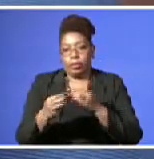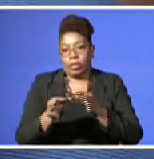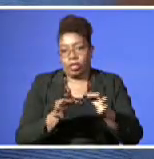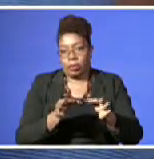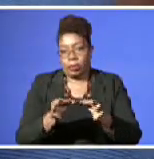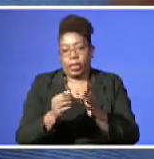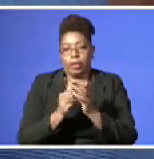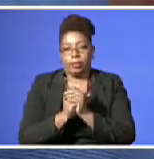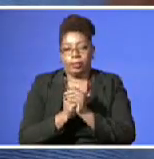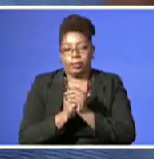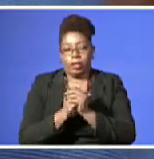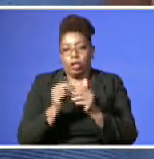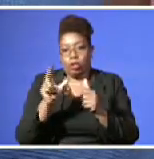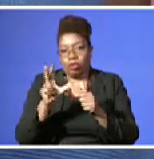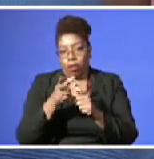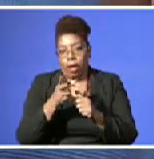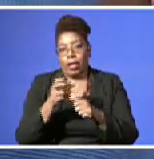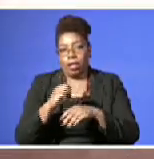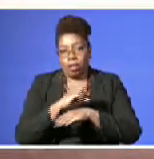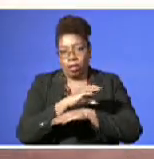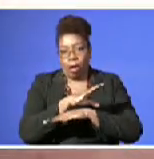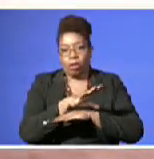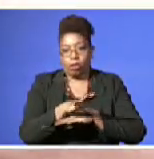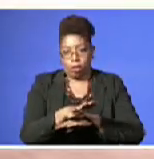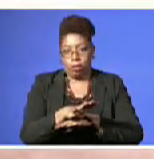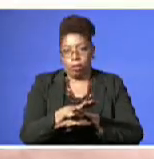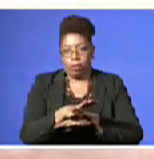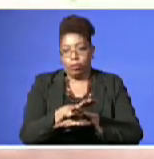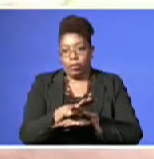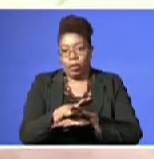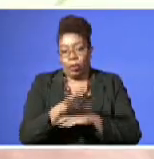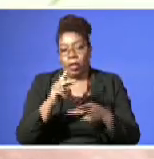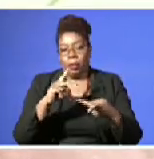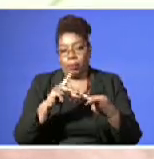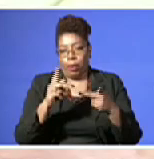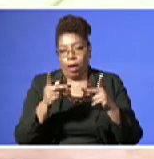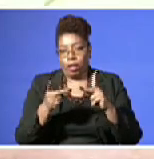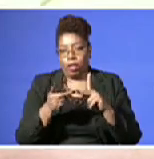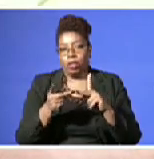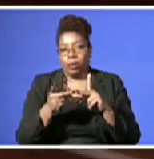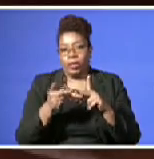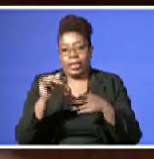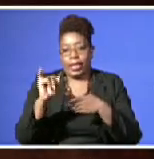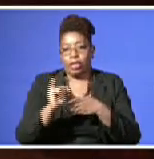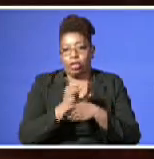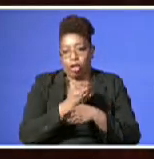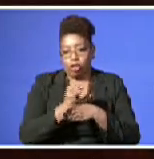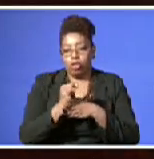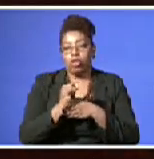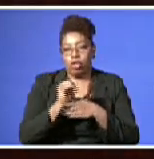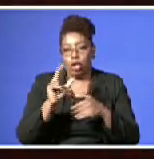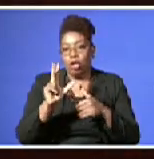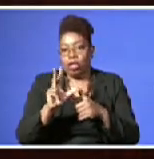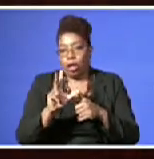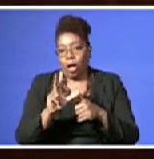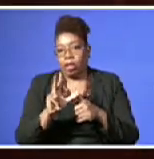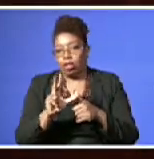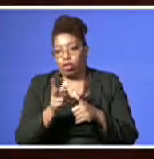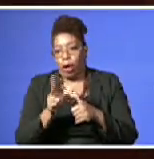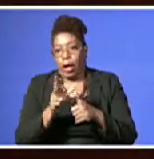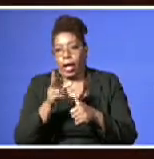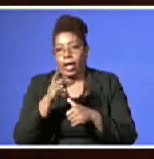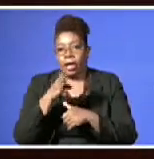The National Tripartite Council is pushing an initiative in partnership with the Industrial Tribunal that will see all of the functions of the